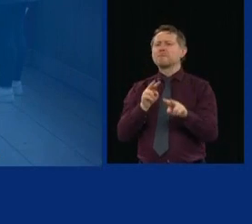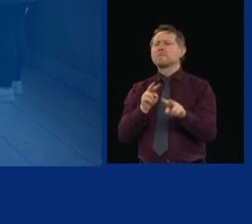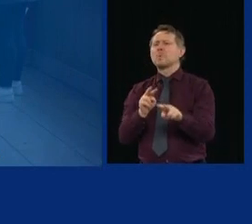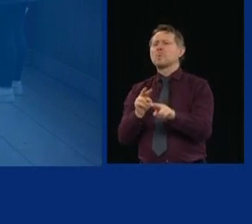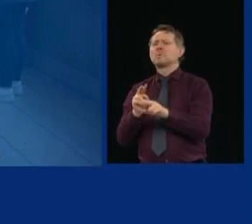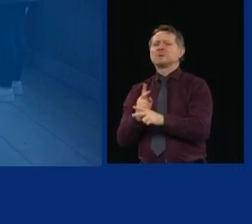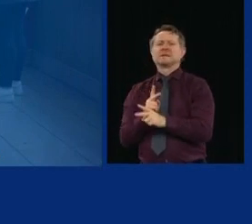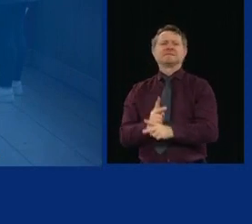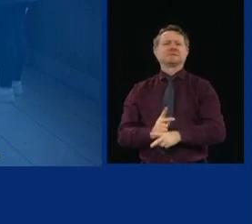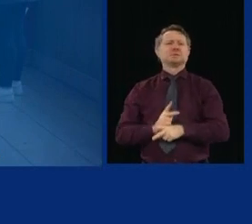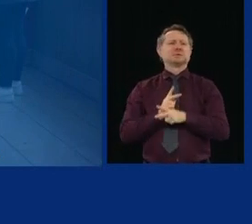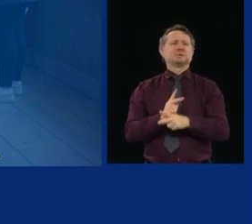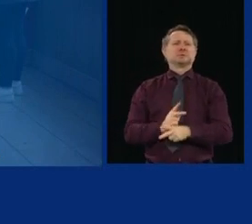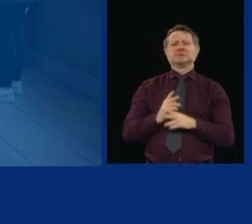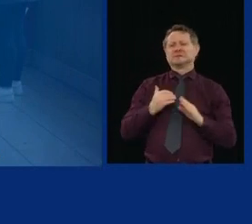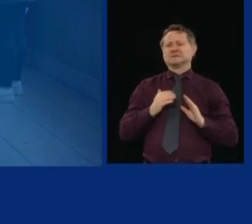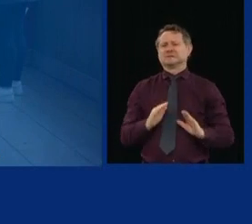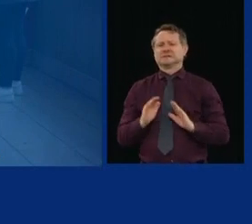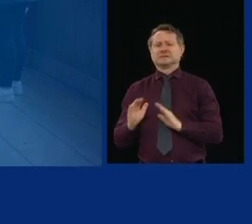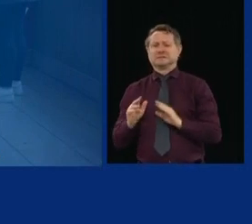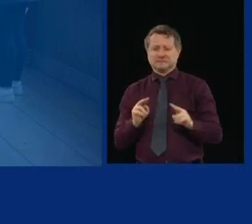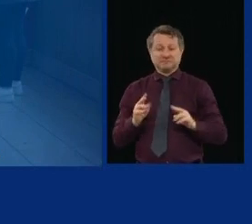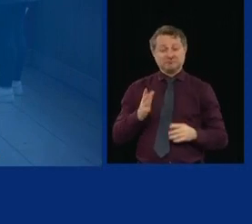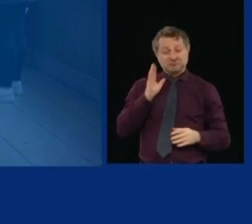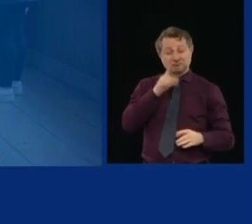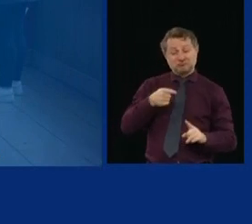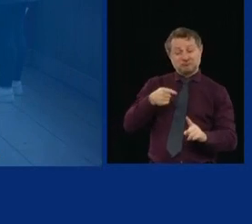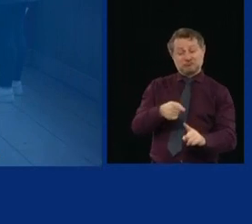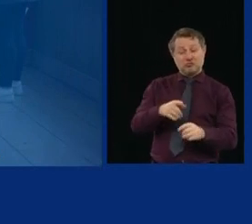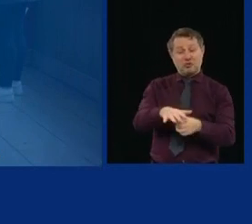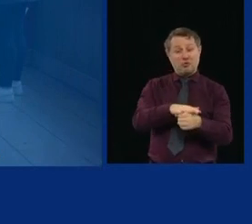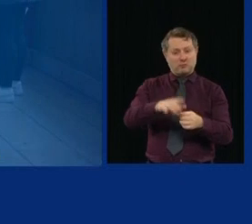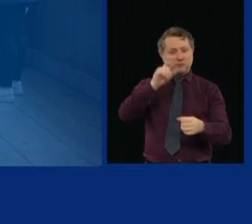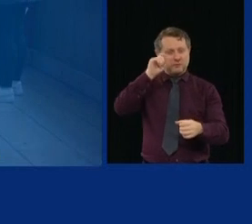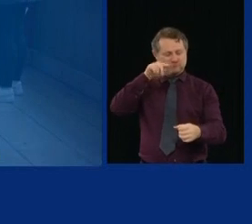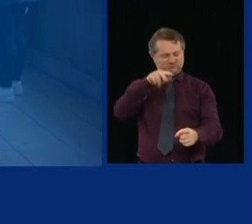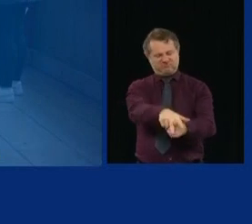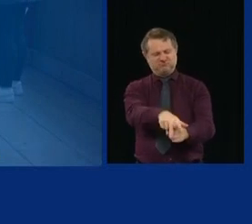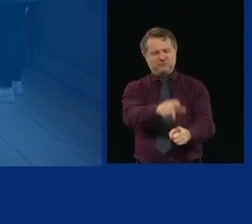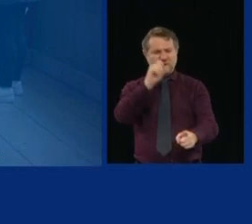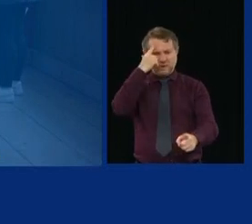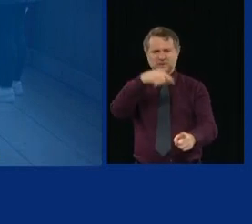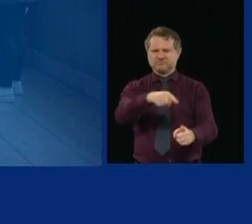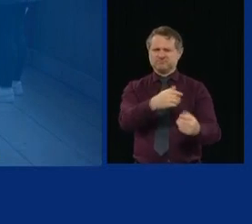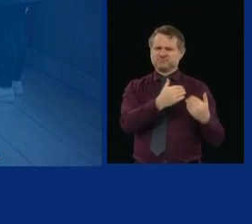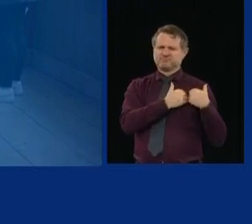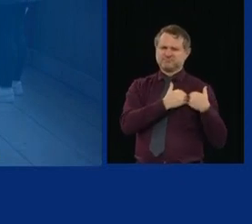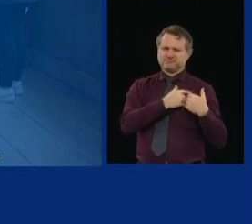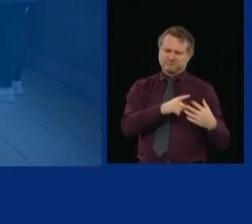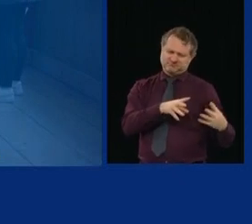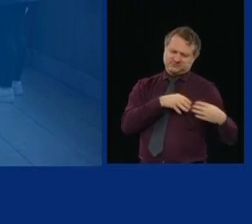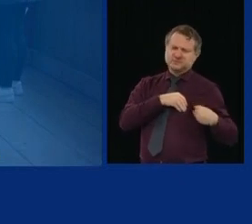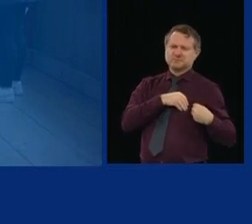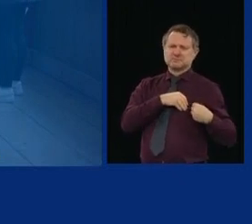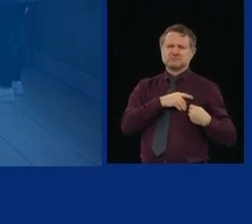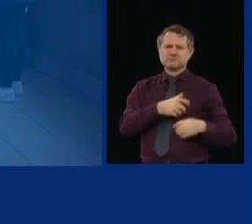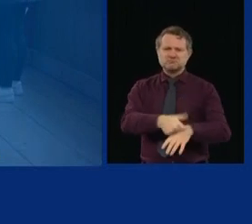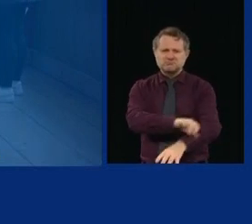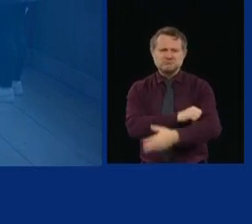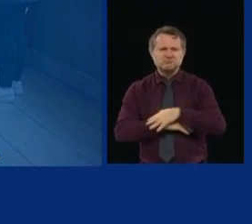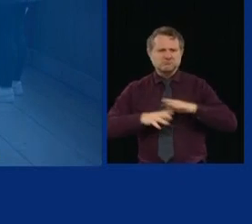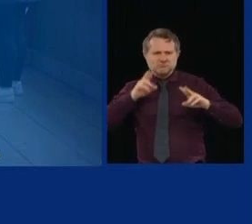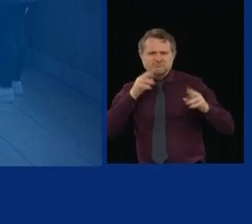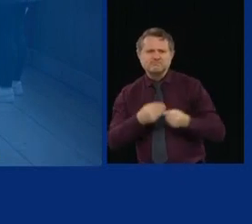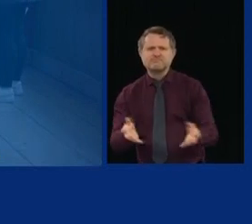A lot of it is going to fall on the local governments, and we need them to really step up here on the compliance for businesses and